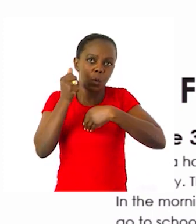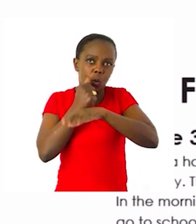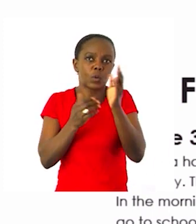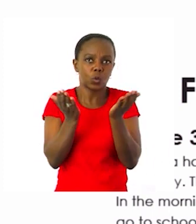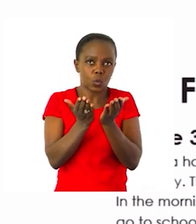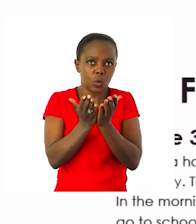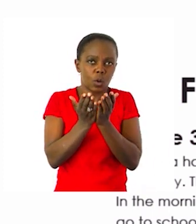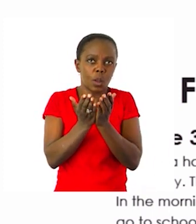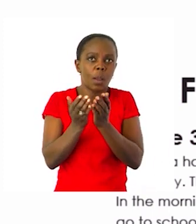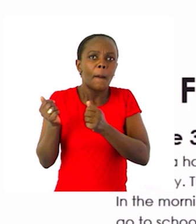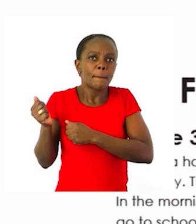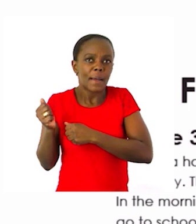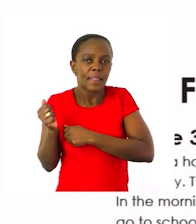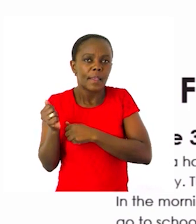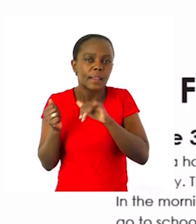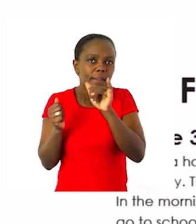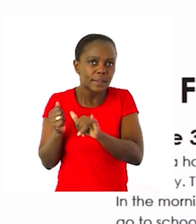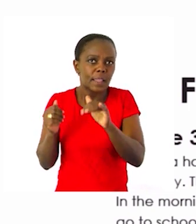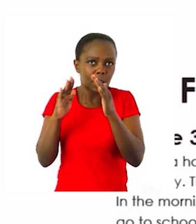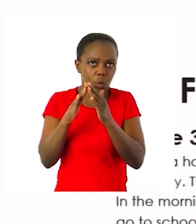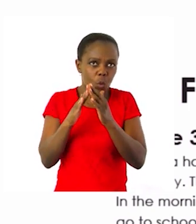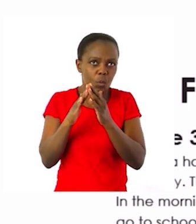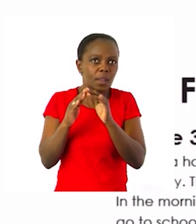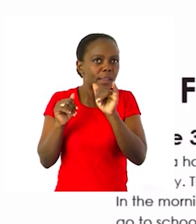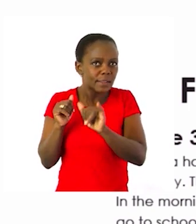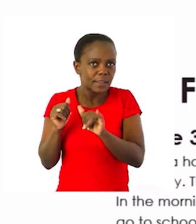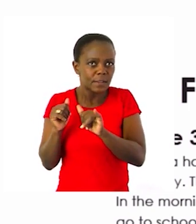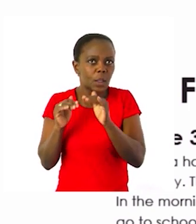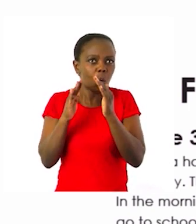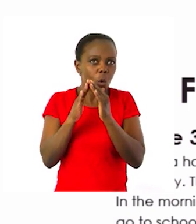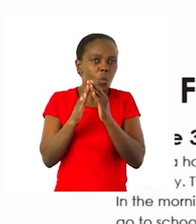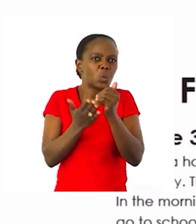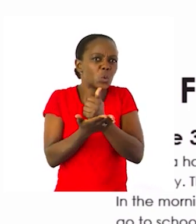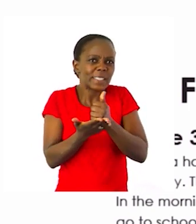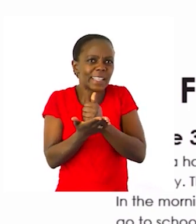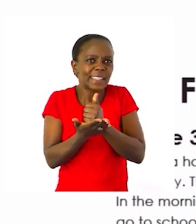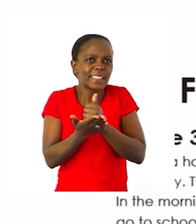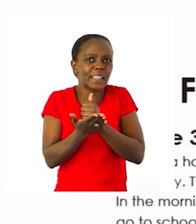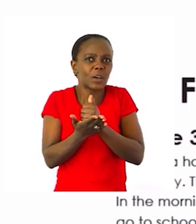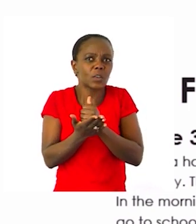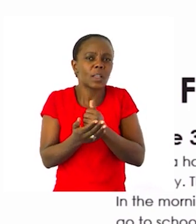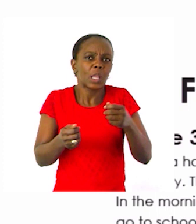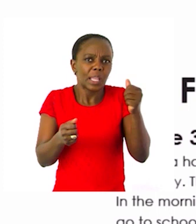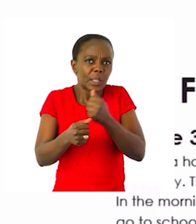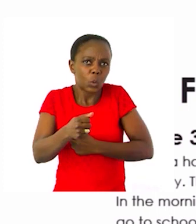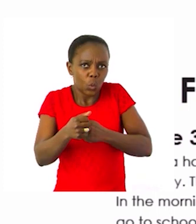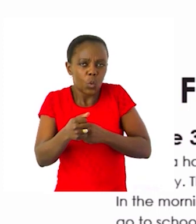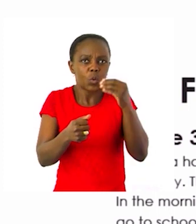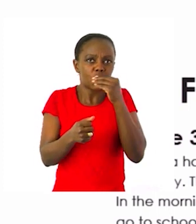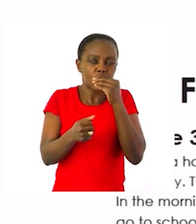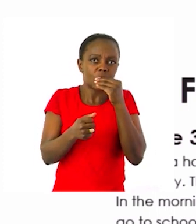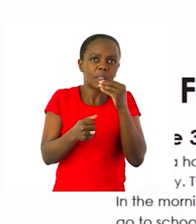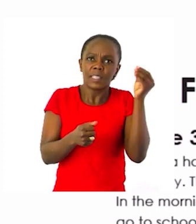office. My brother, my sister, and I go to school. Mother is a housewife. She stays